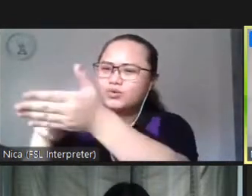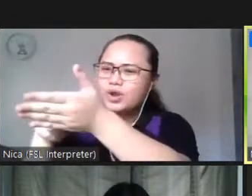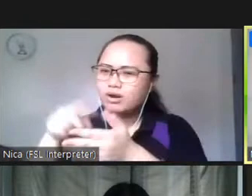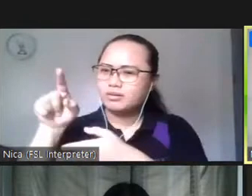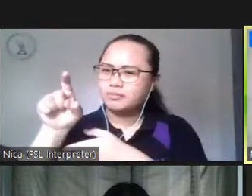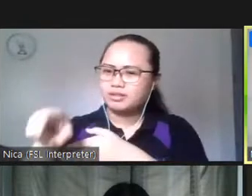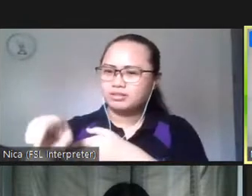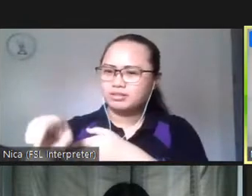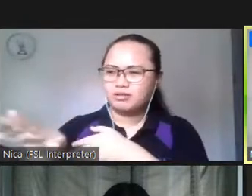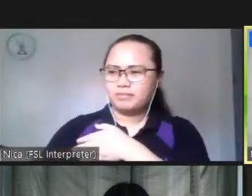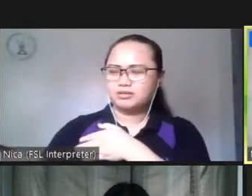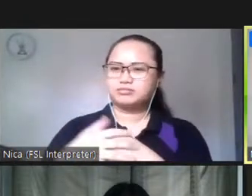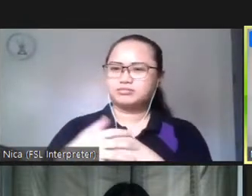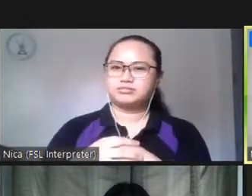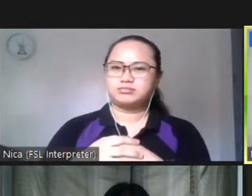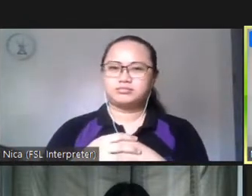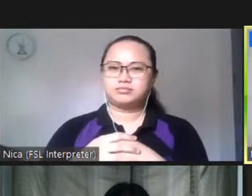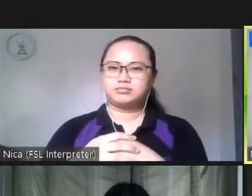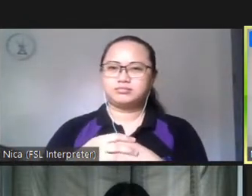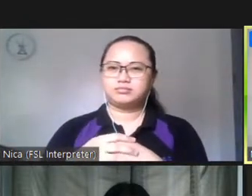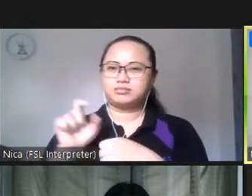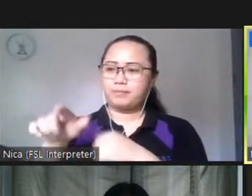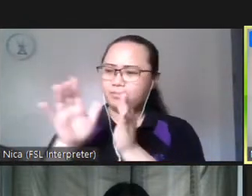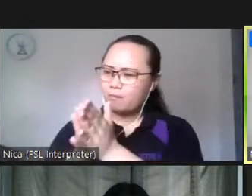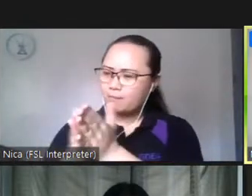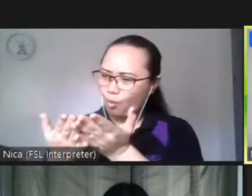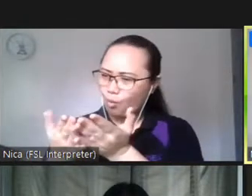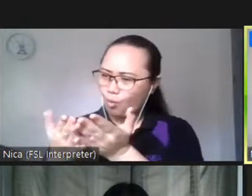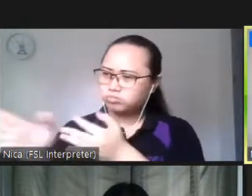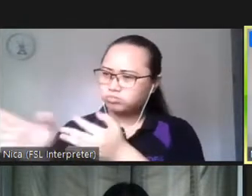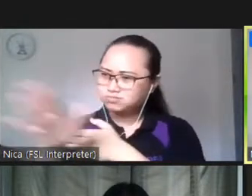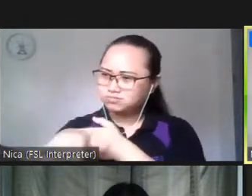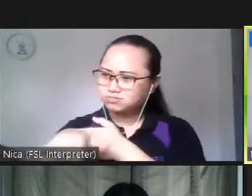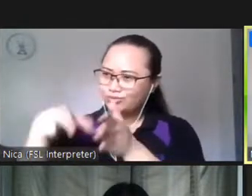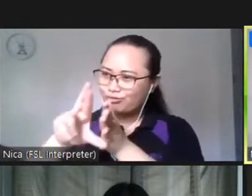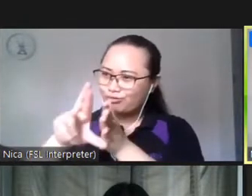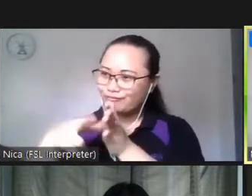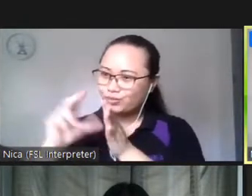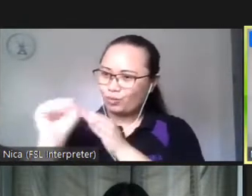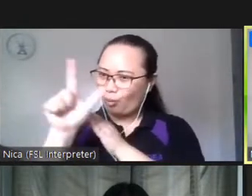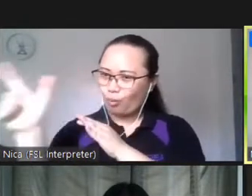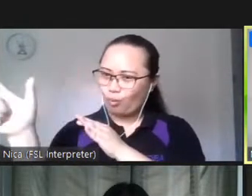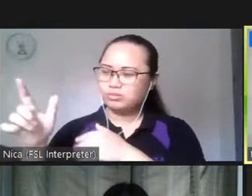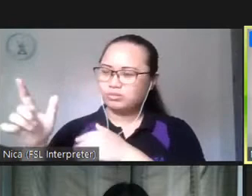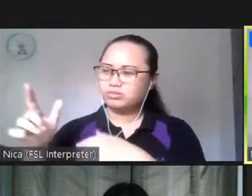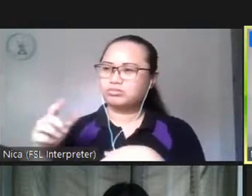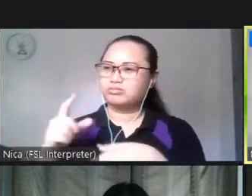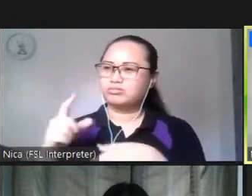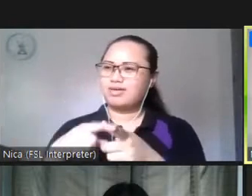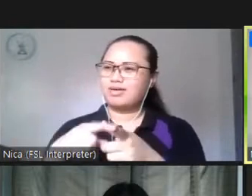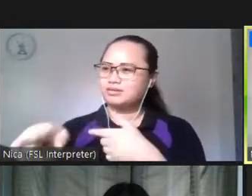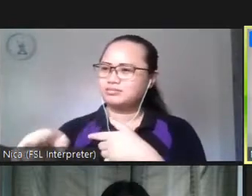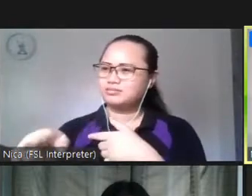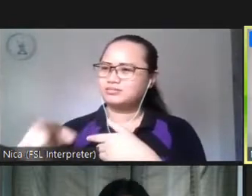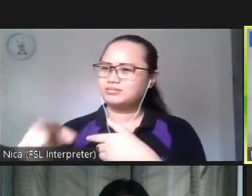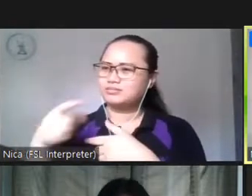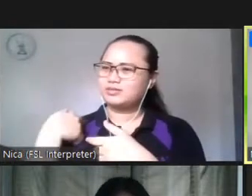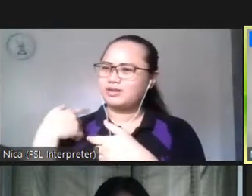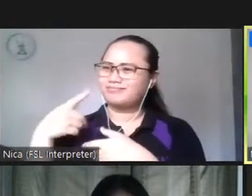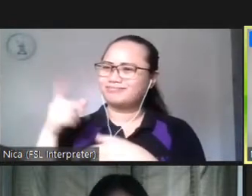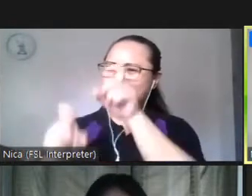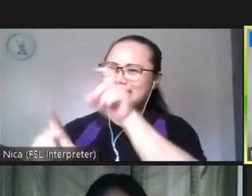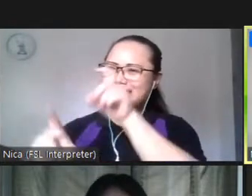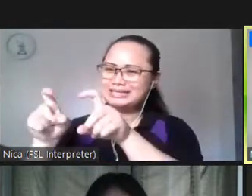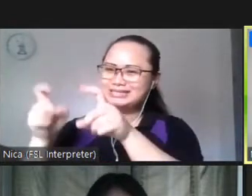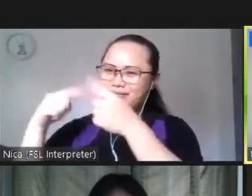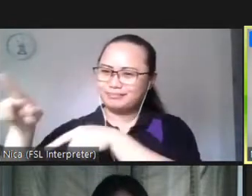the books that you have to review, and then when you take the exam there to get a license as